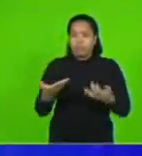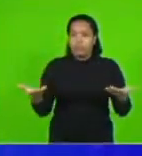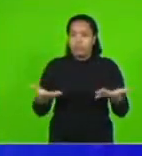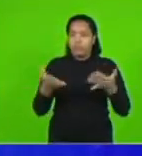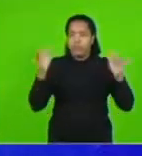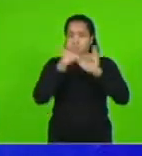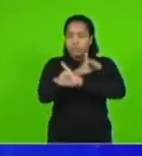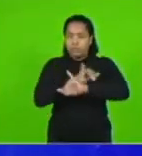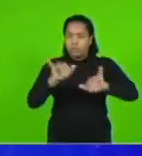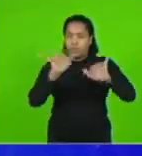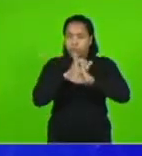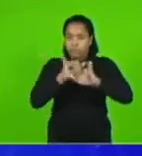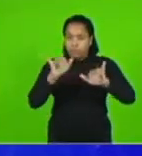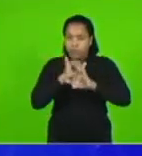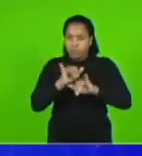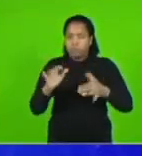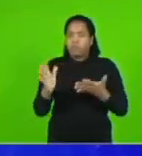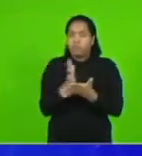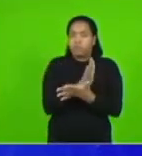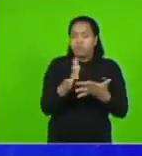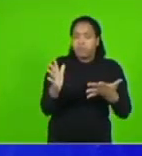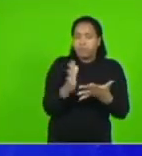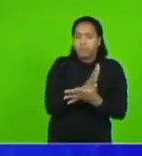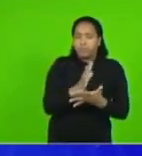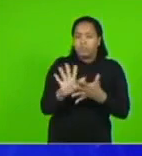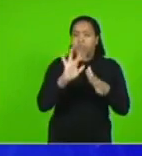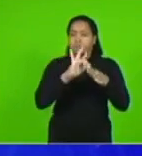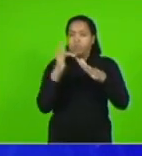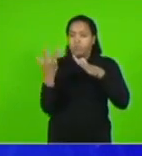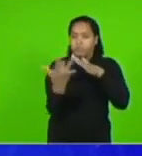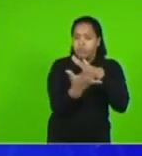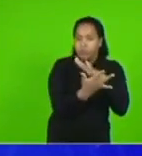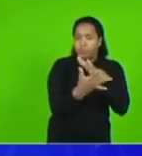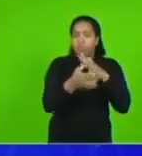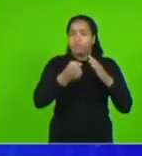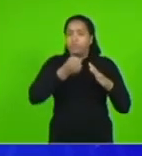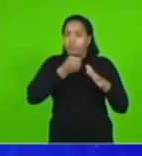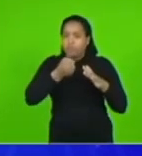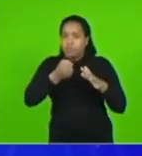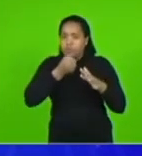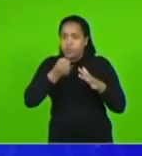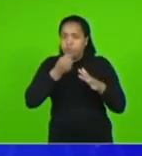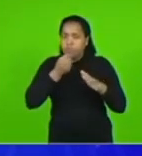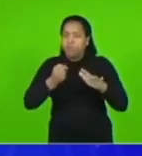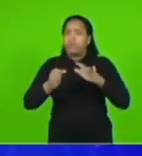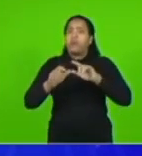project that He has in our lives. And